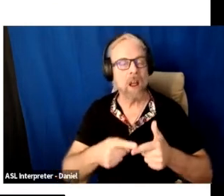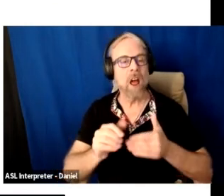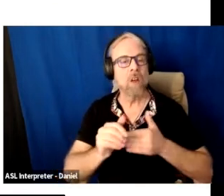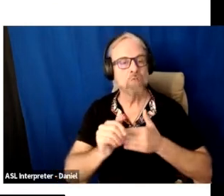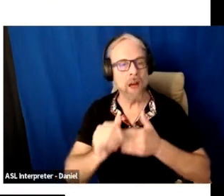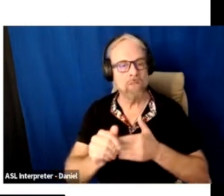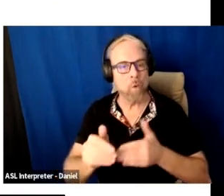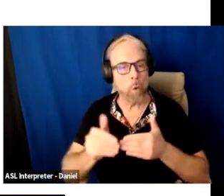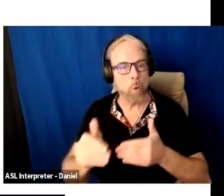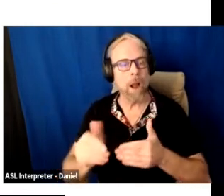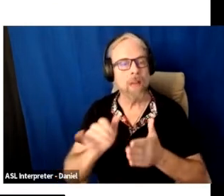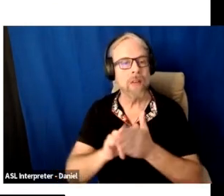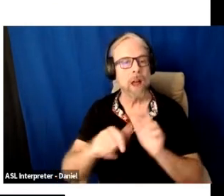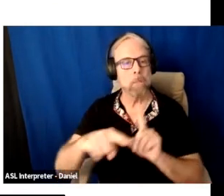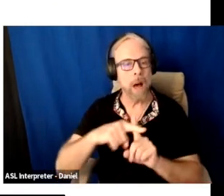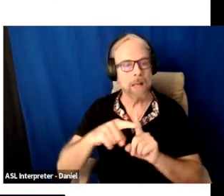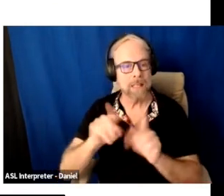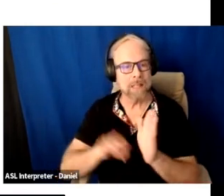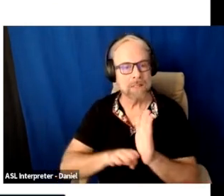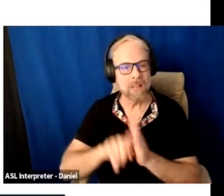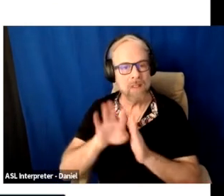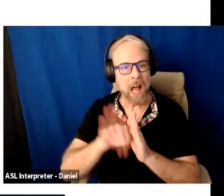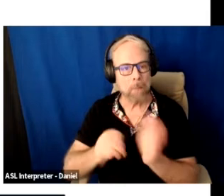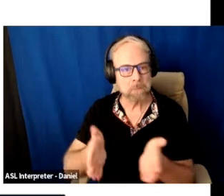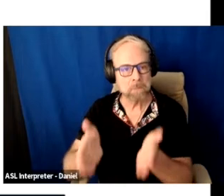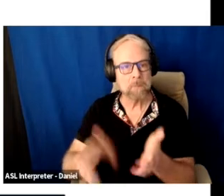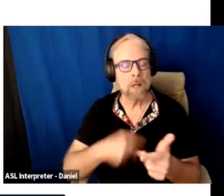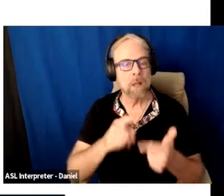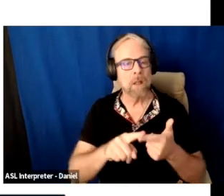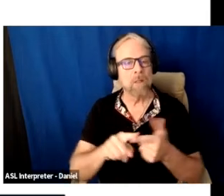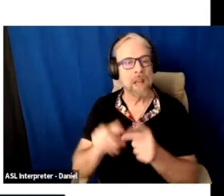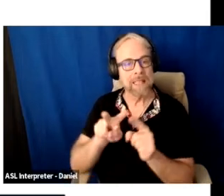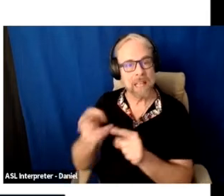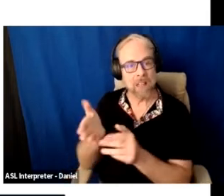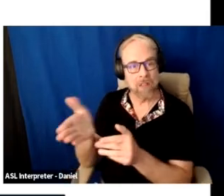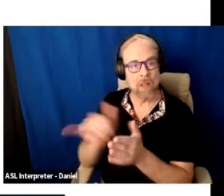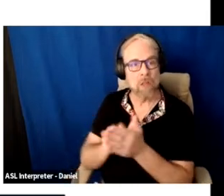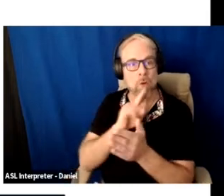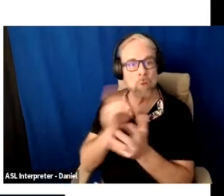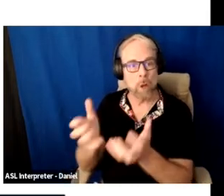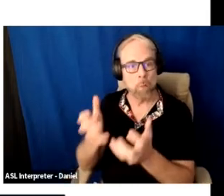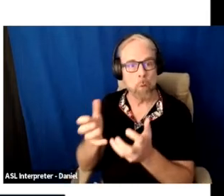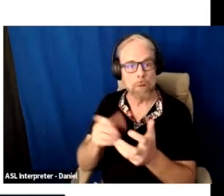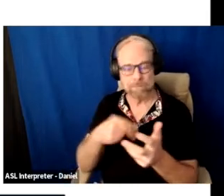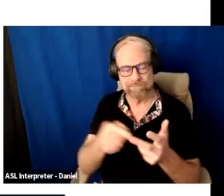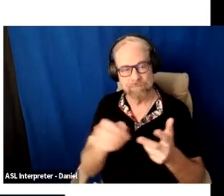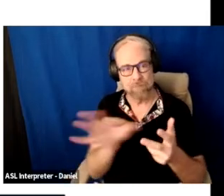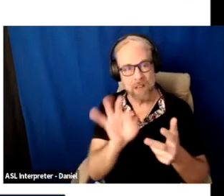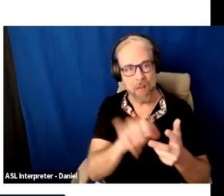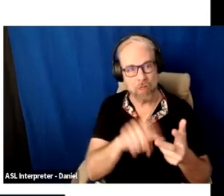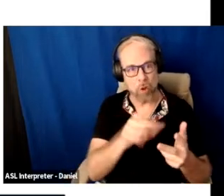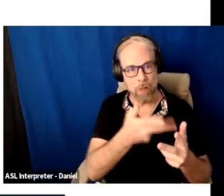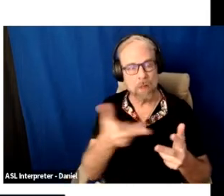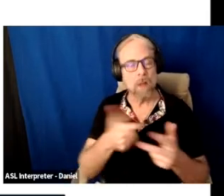that positive development. And then the second thing that we really want is to build